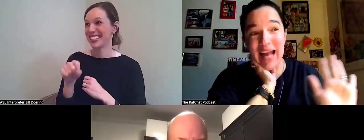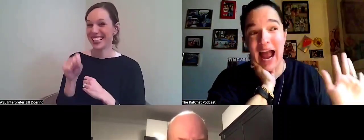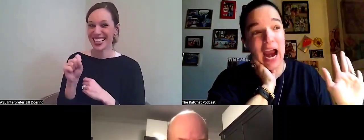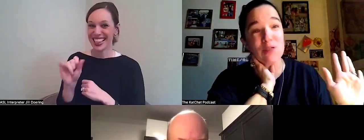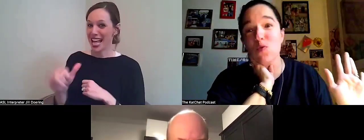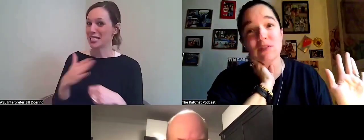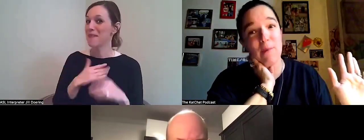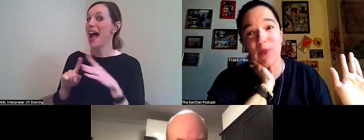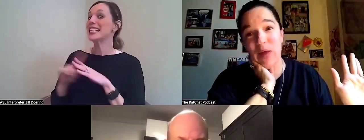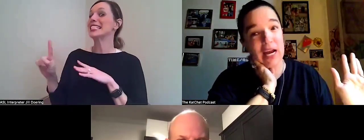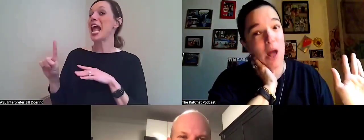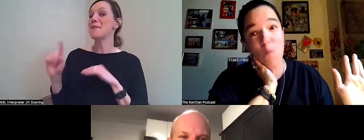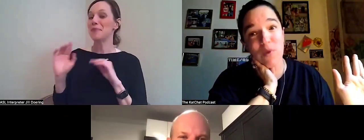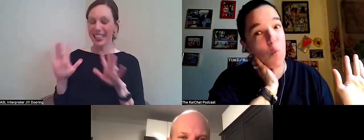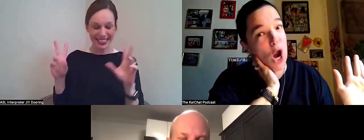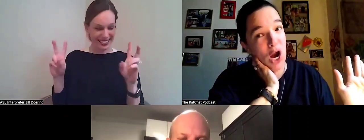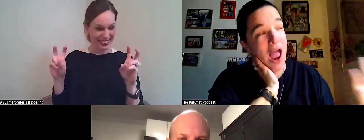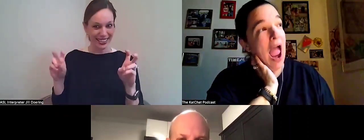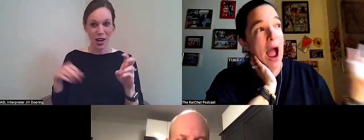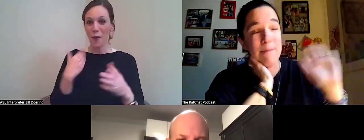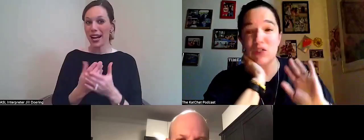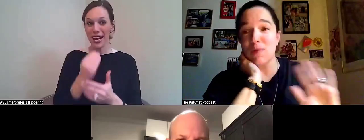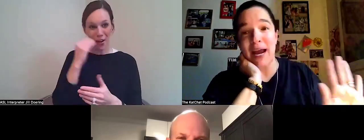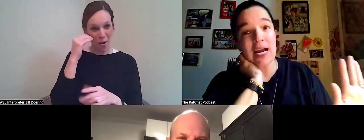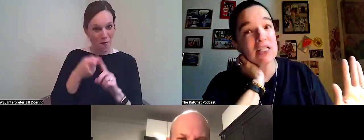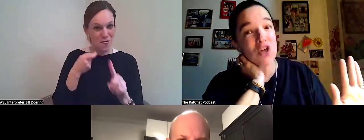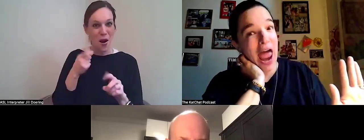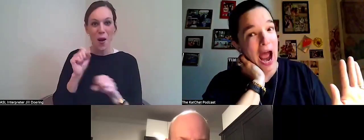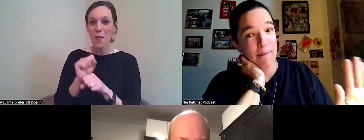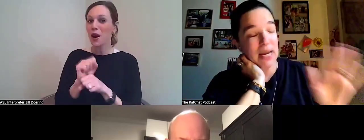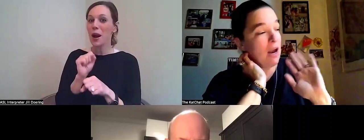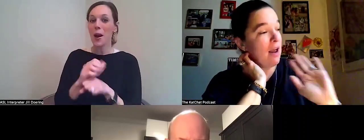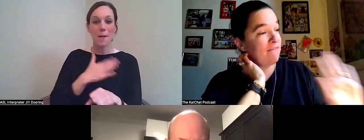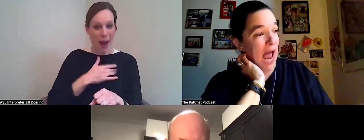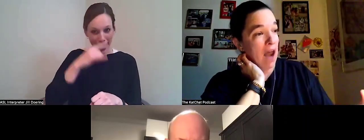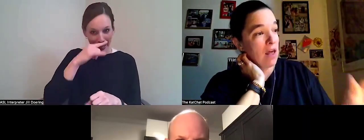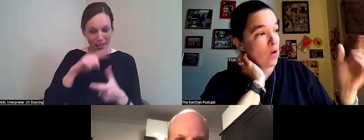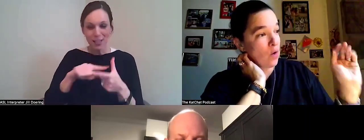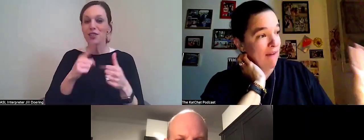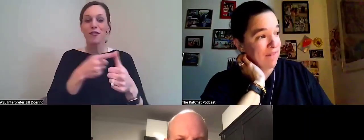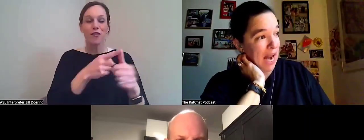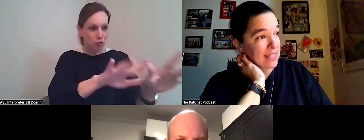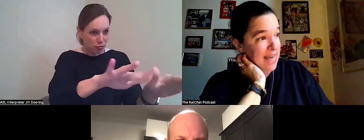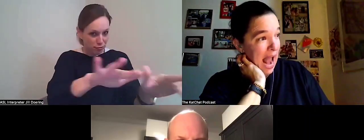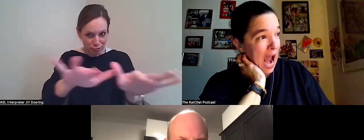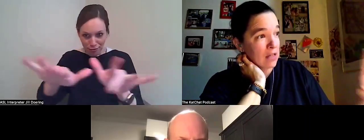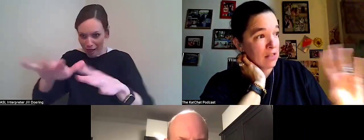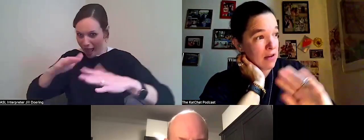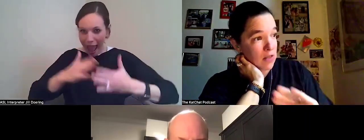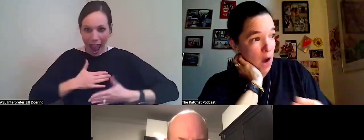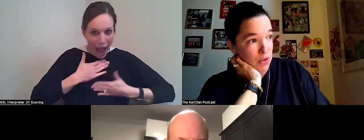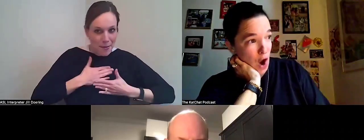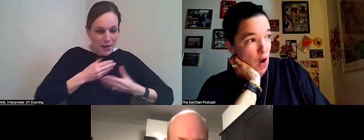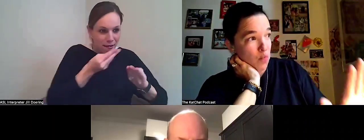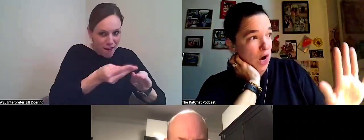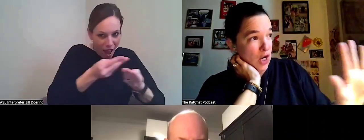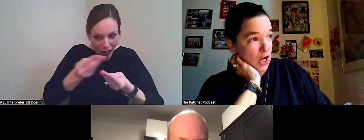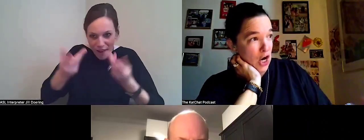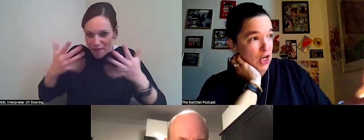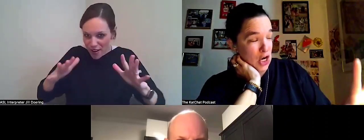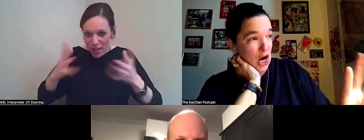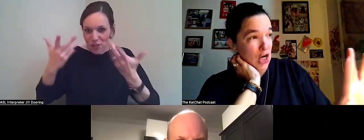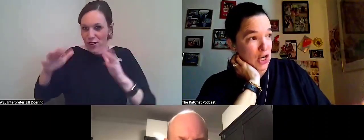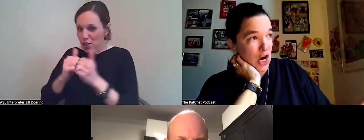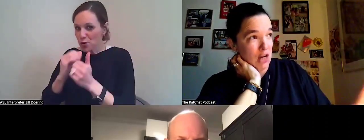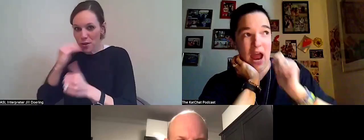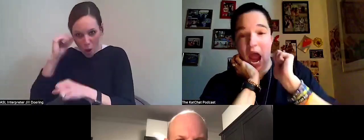escape. I mean, I gotta do something when I get home from work. I make sure my kids are happy. Bed, got bit snack, done with the homework. You